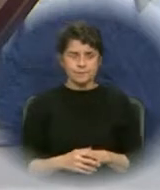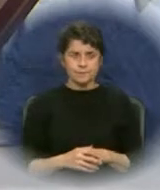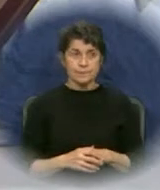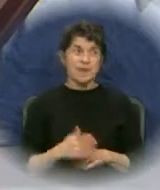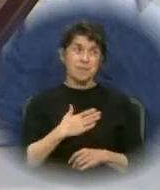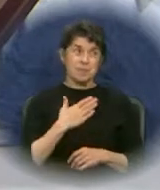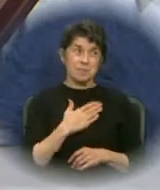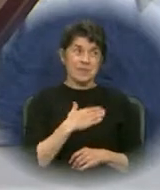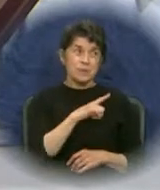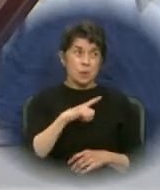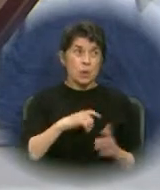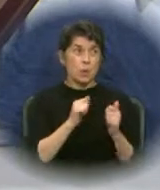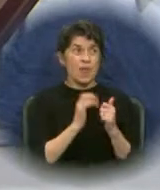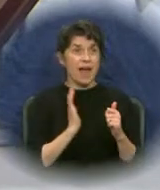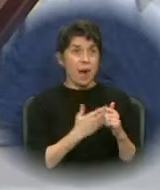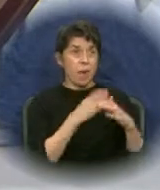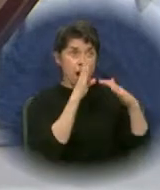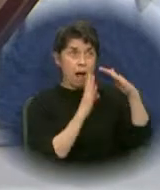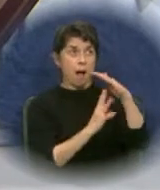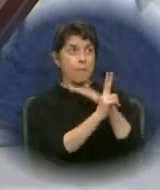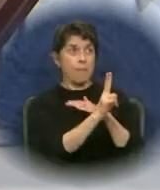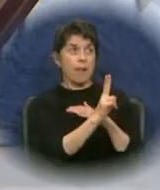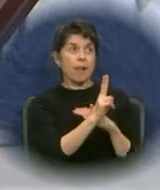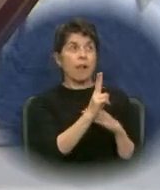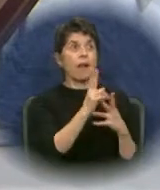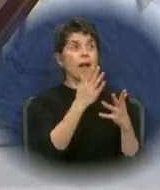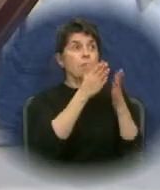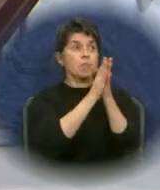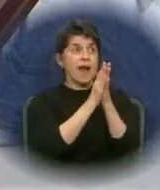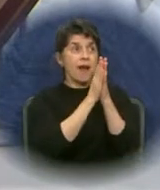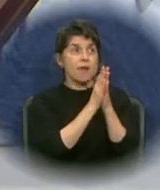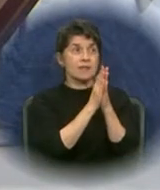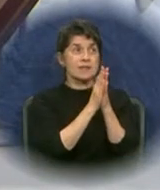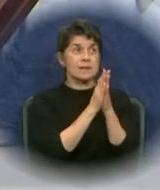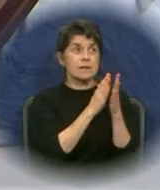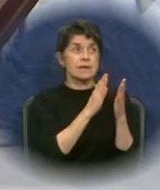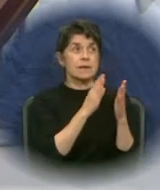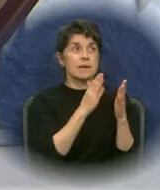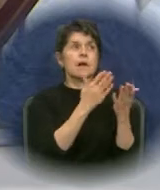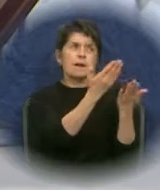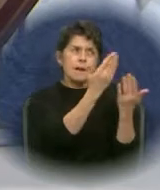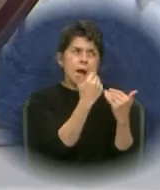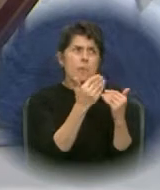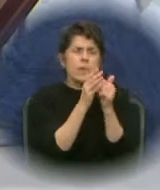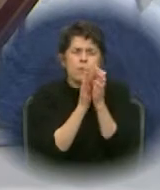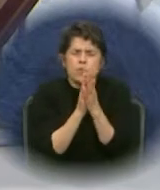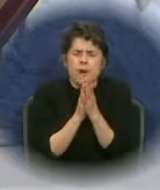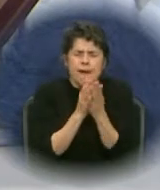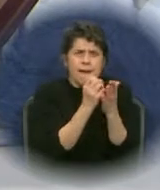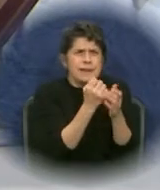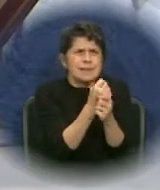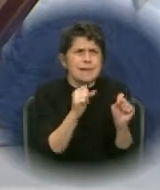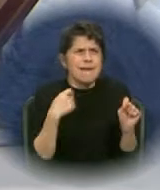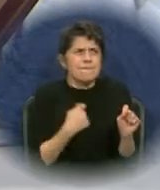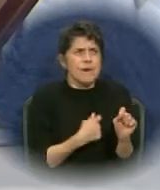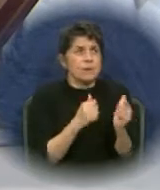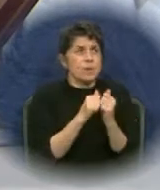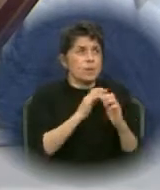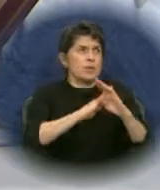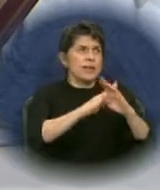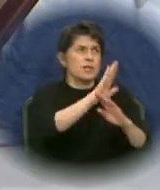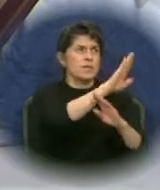and offerings. And since we have no merits to plead our cause, come, we pray, to our rescue with the protection of your